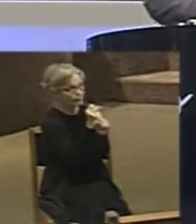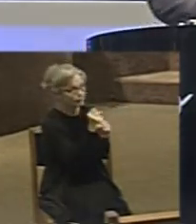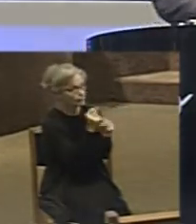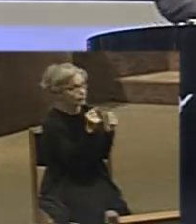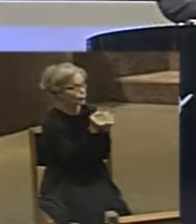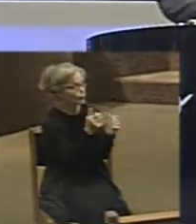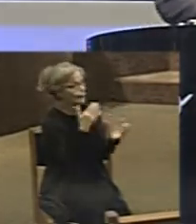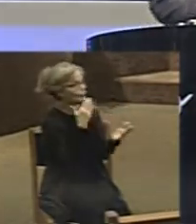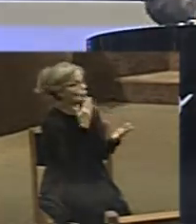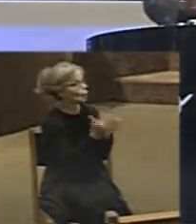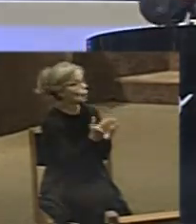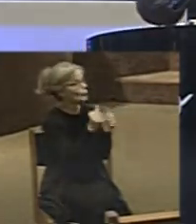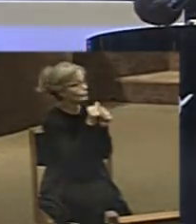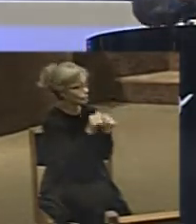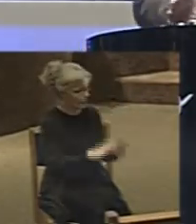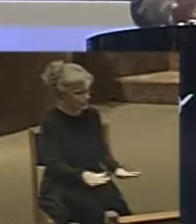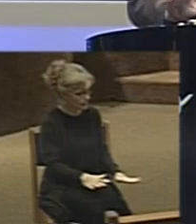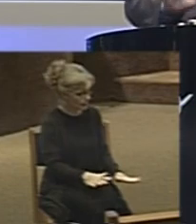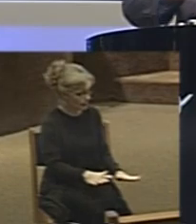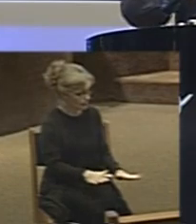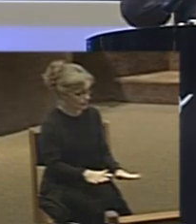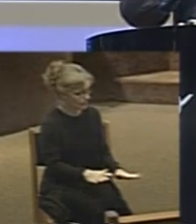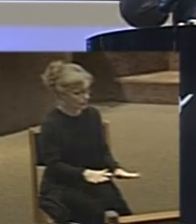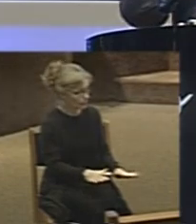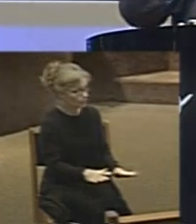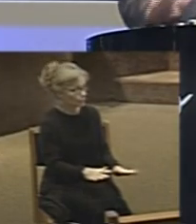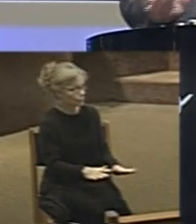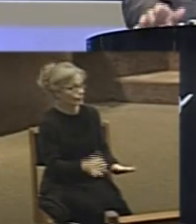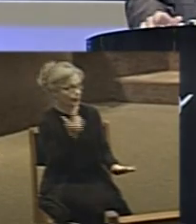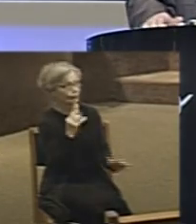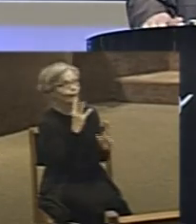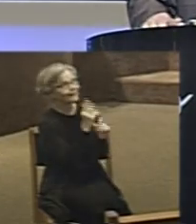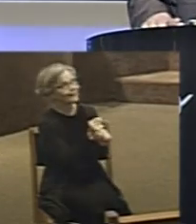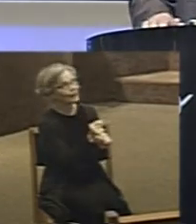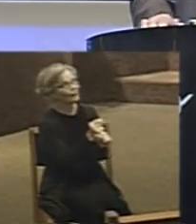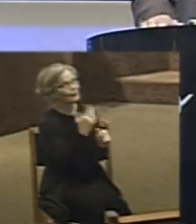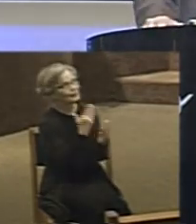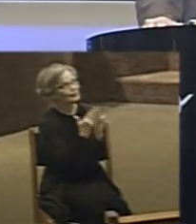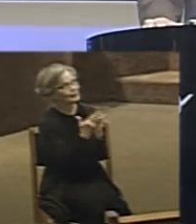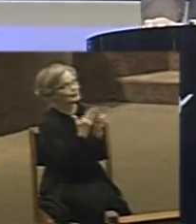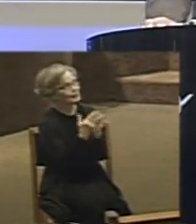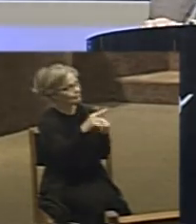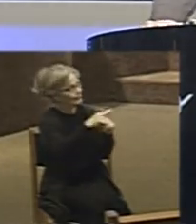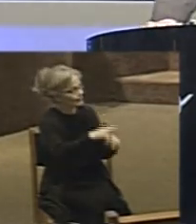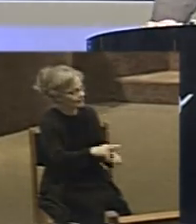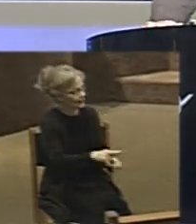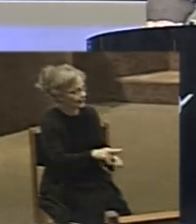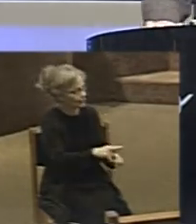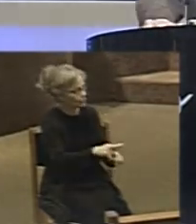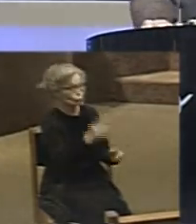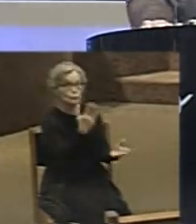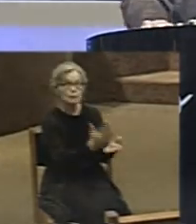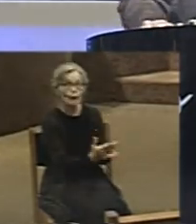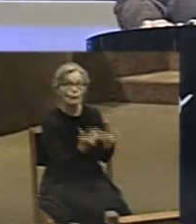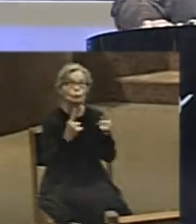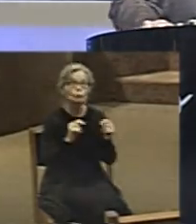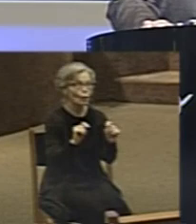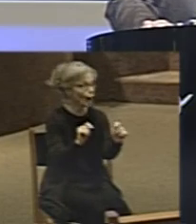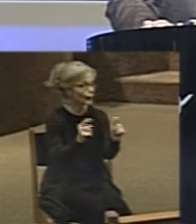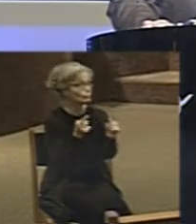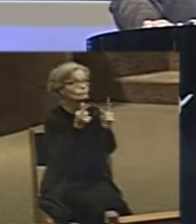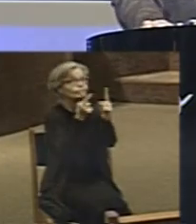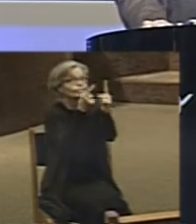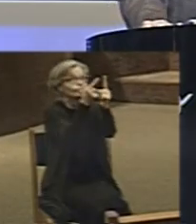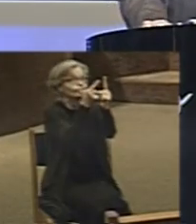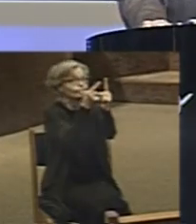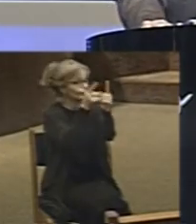good fortune so as to cease striving, to apprehend that for